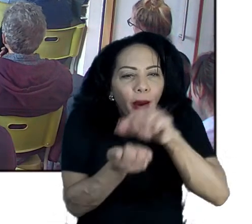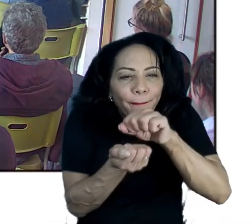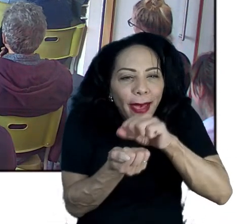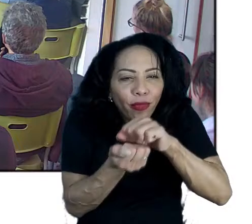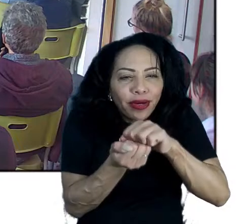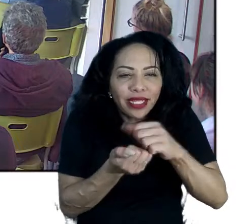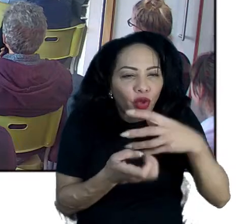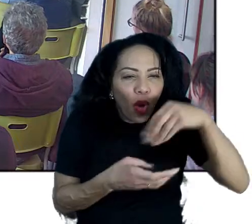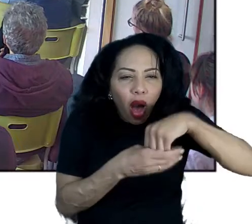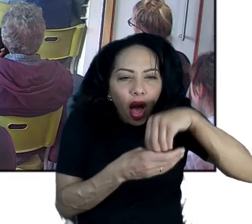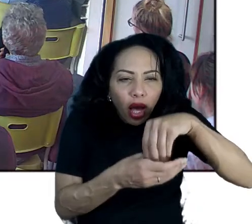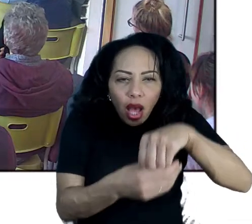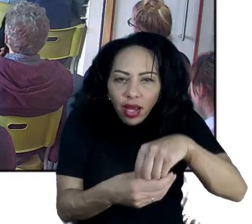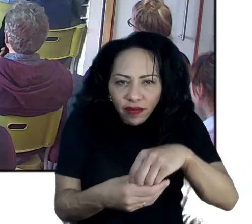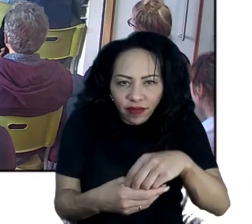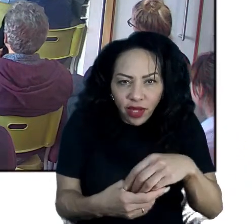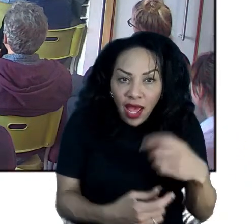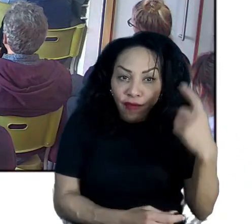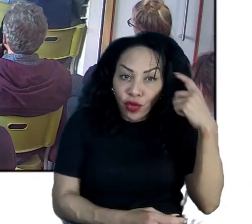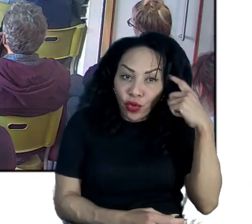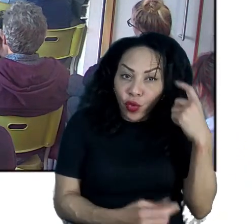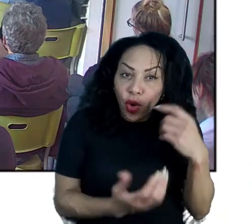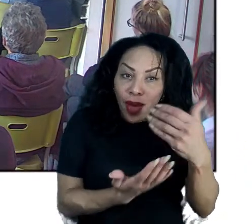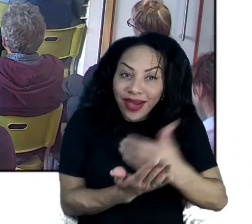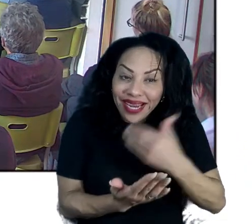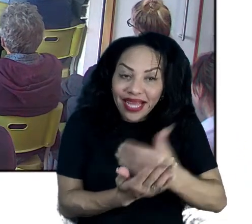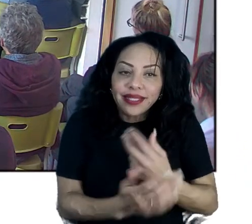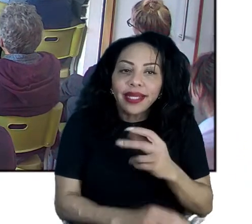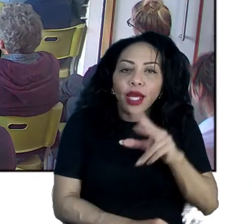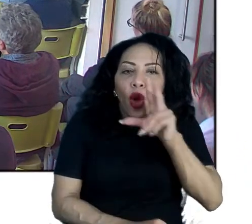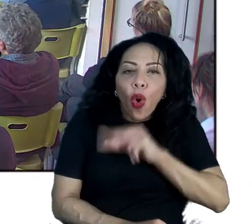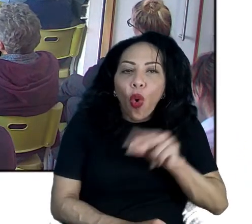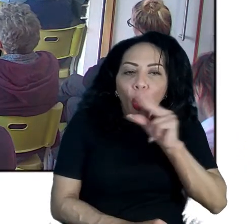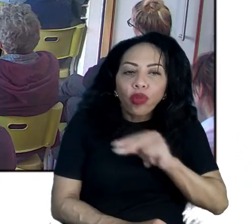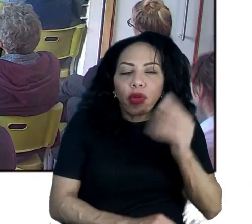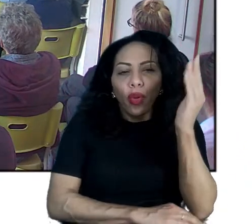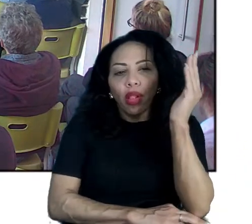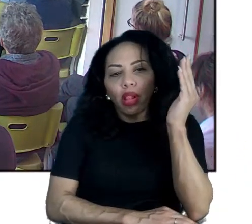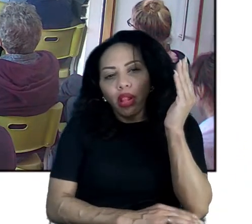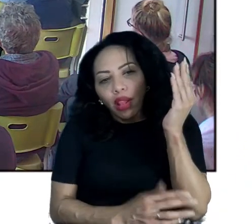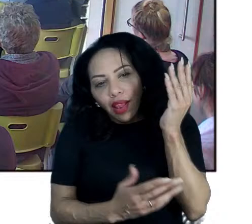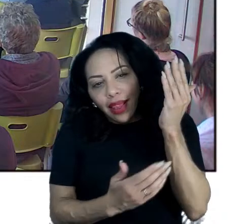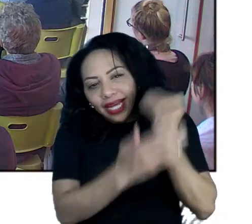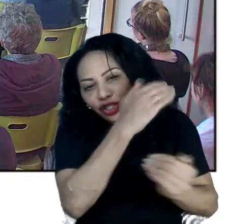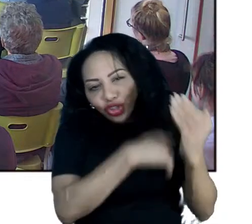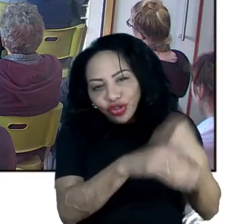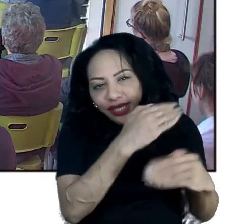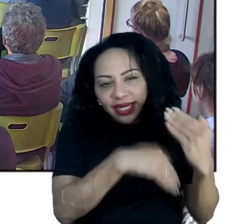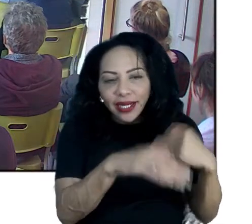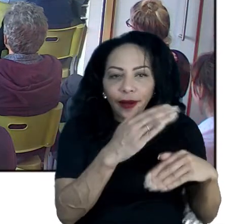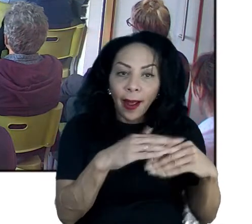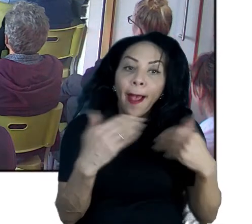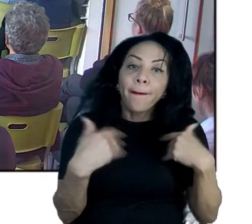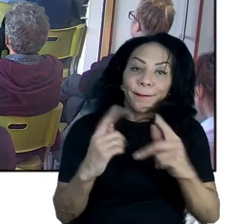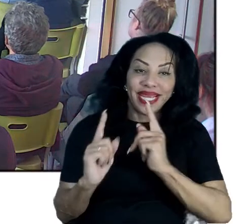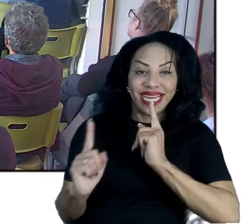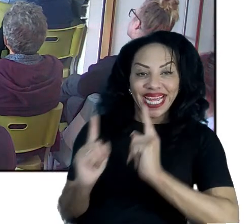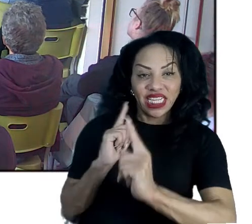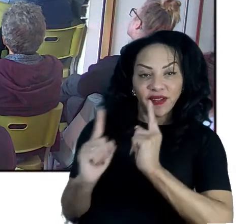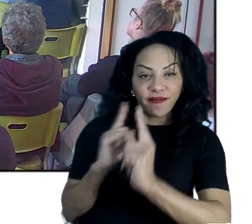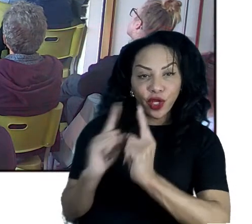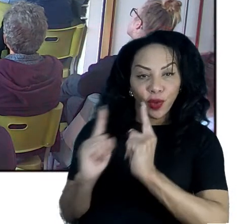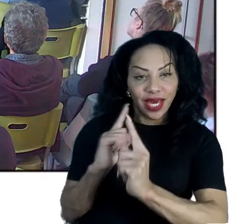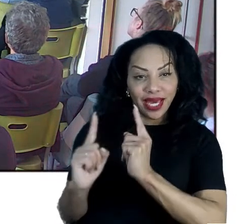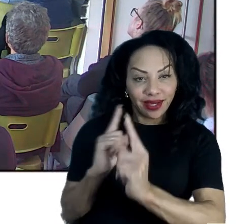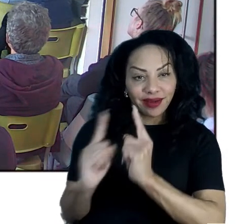oral history of the use of some of these technologies. Yeah, thank you. I've been interviewing people that worked at Arnolfini before I did and at the time